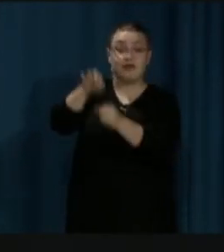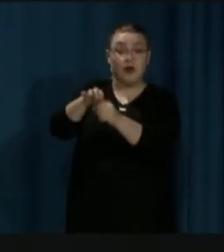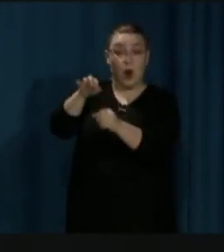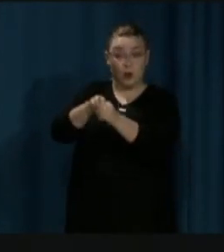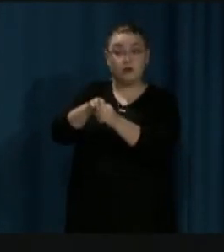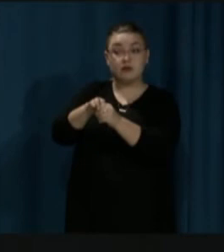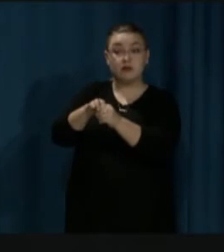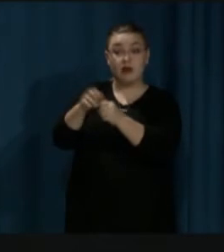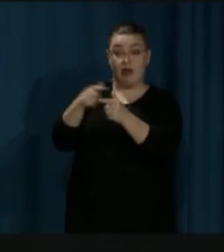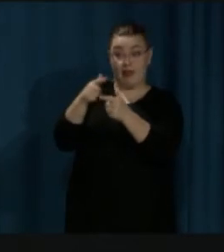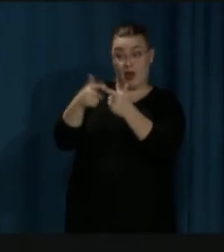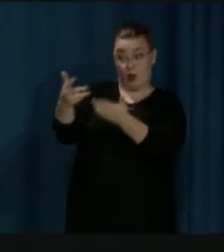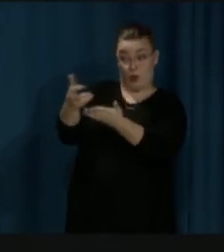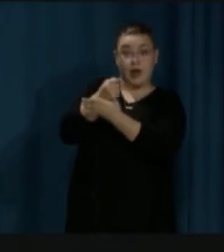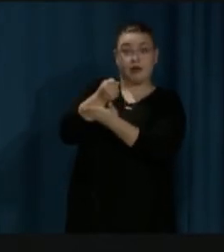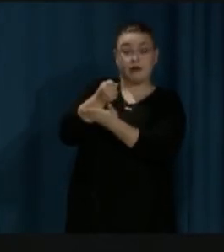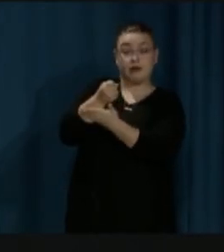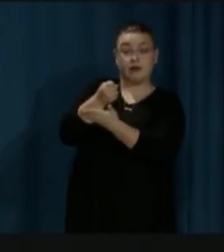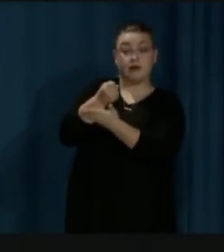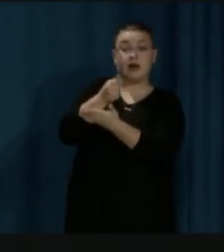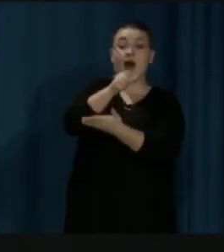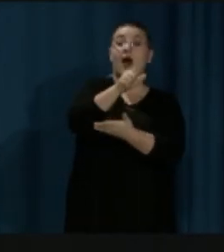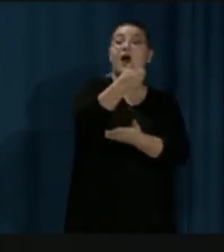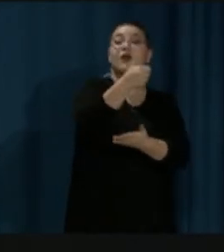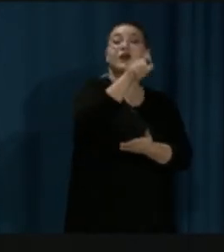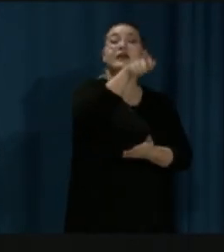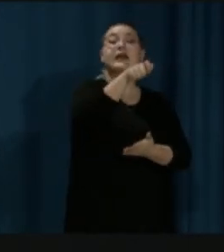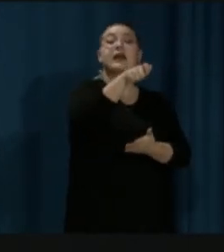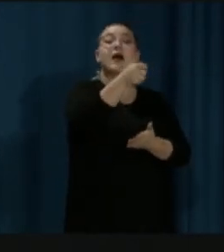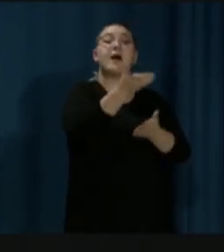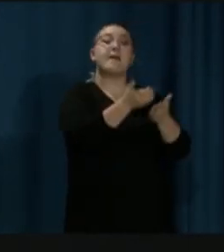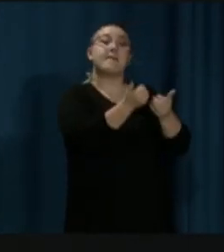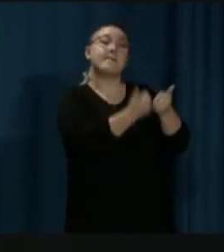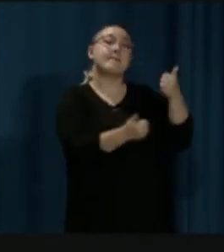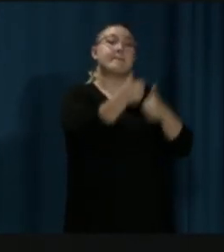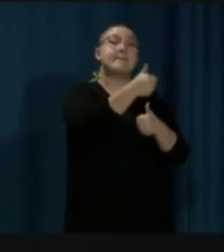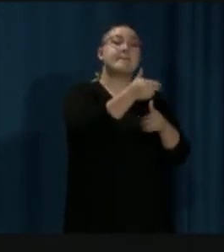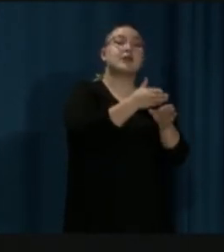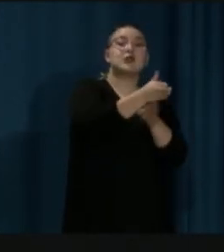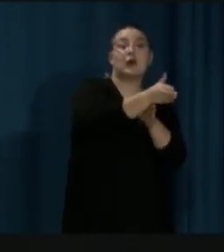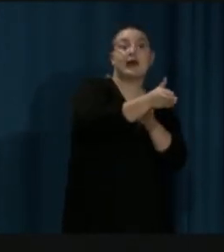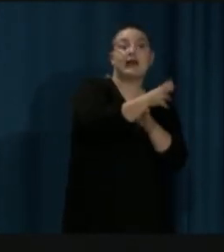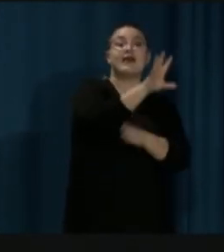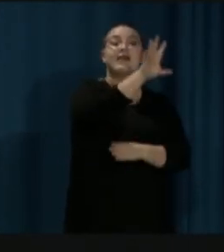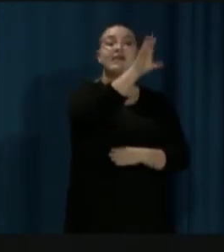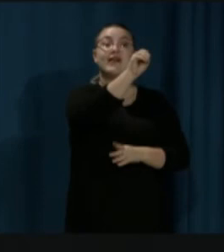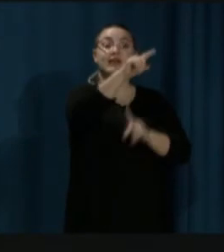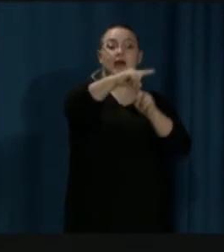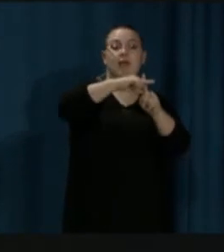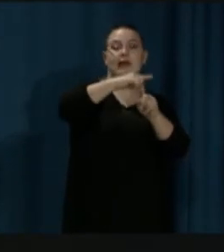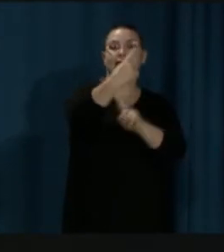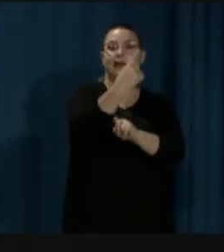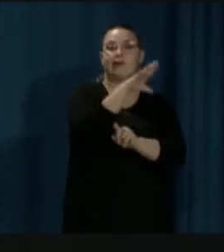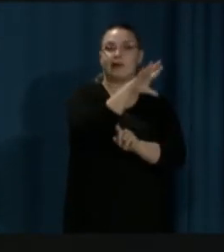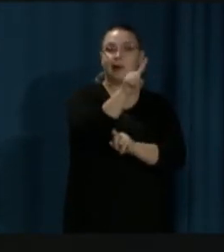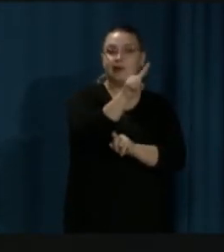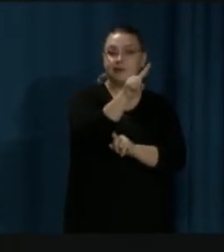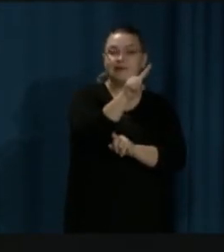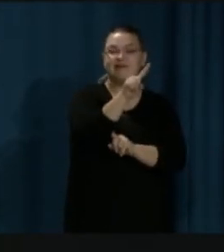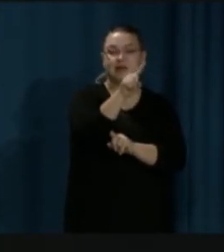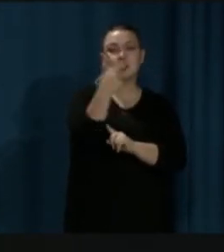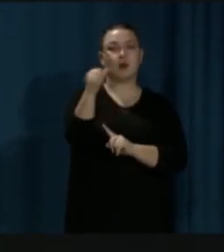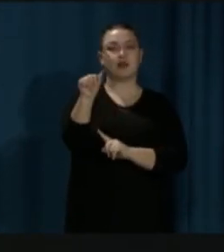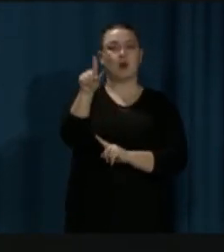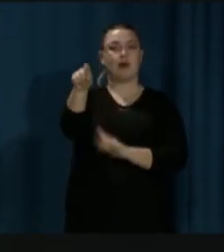people running. In other states, you need a majority, 50% plus one, and that Georgia is one of those states. And so in both those Senate races in